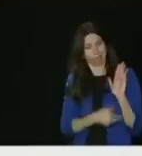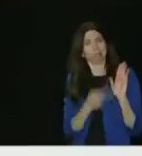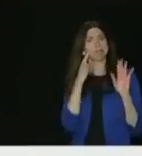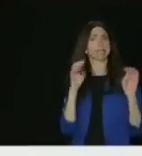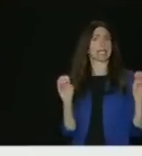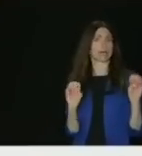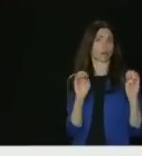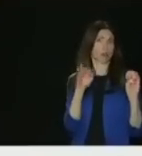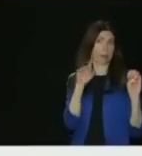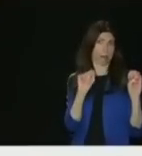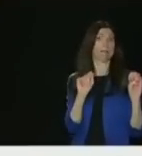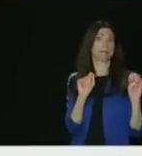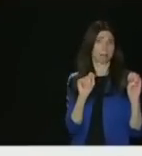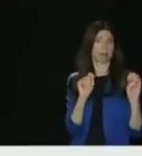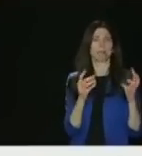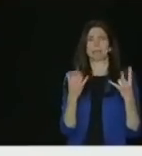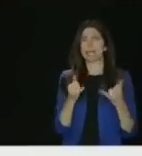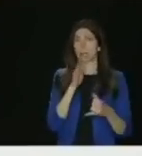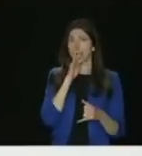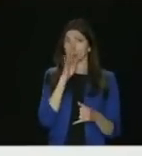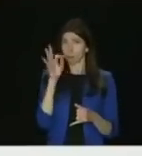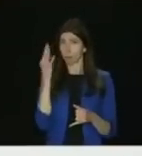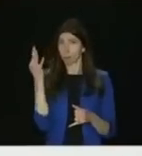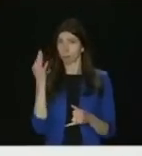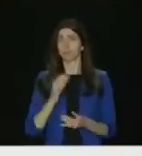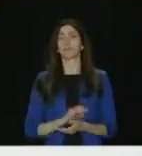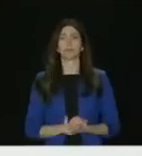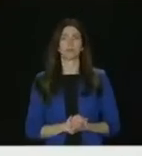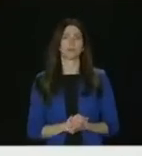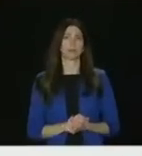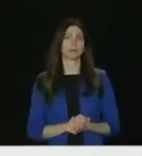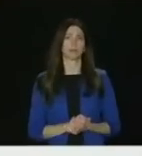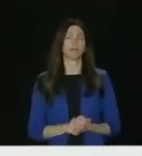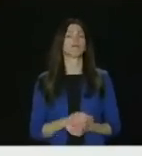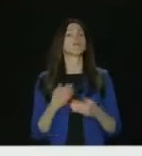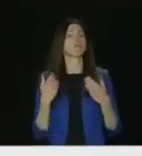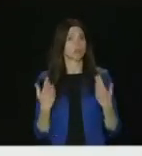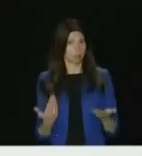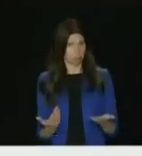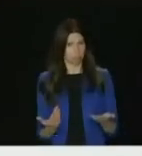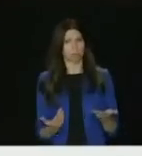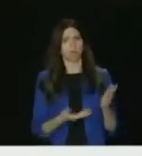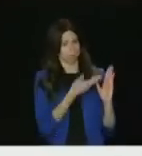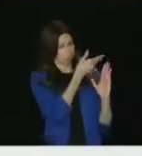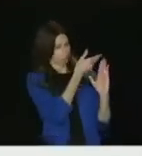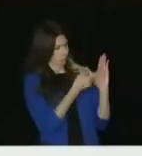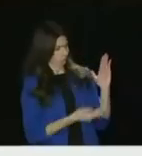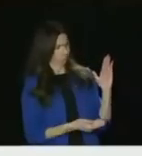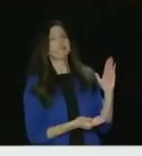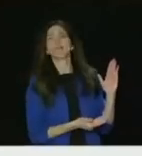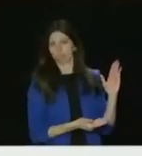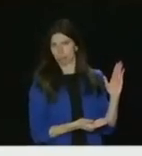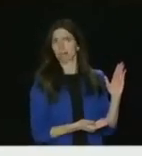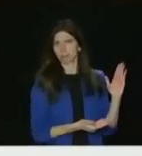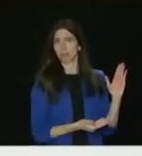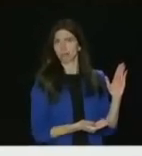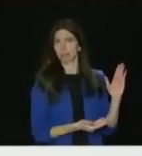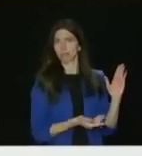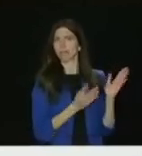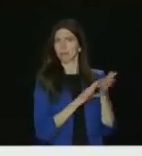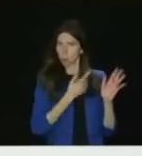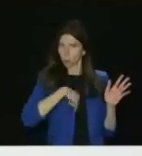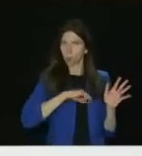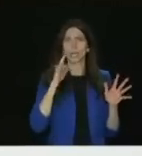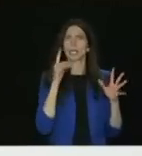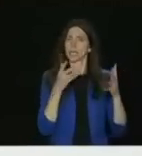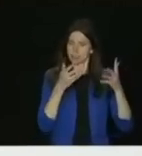Les décrets règlements qui permettront de concrétiser les mesures. These measures that will allow us to move forward under the